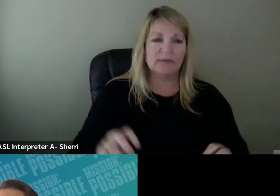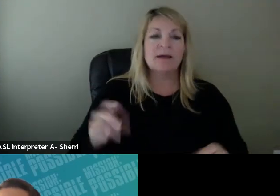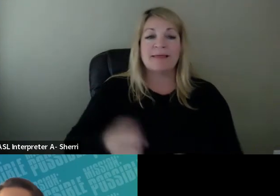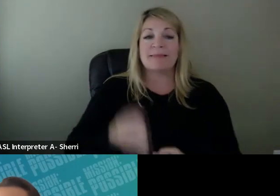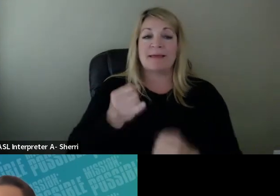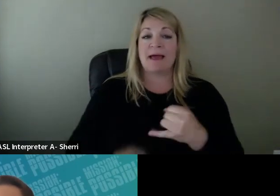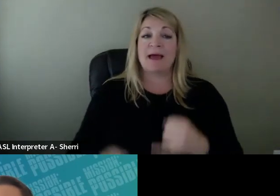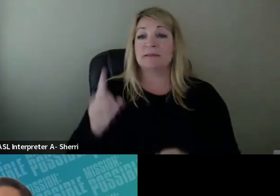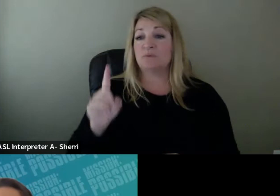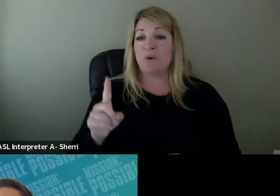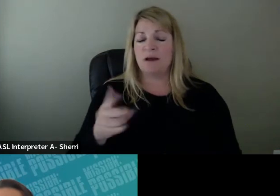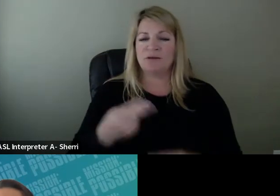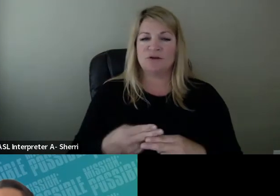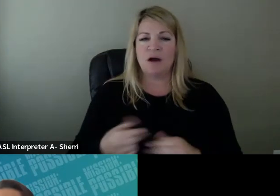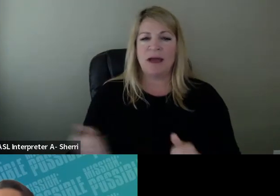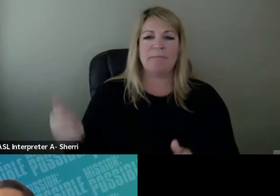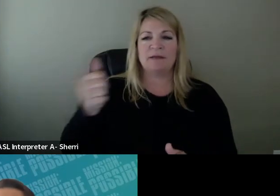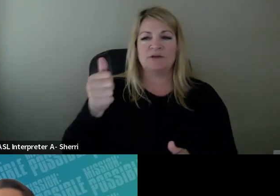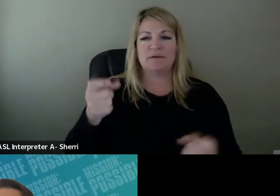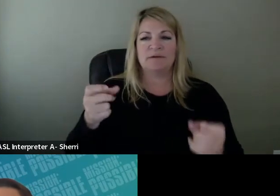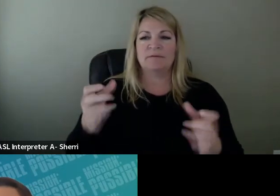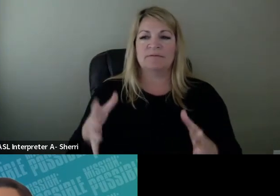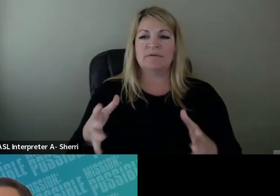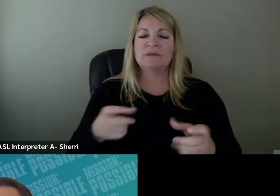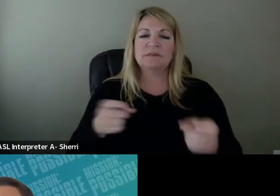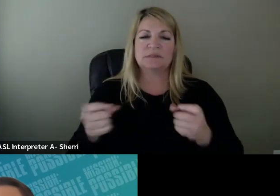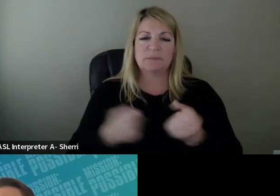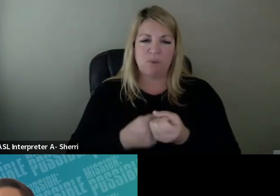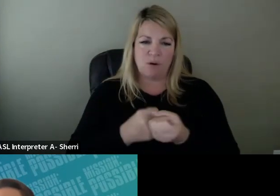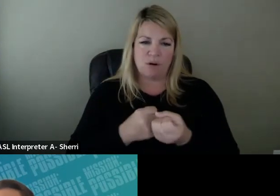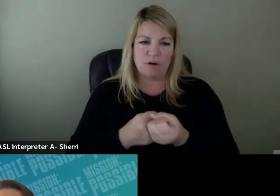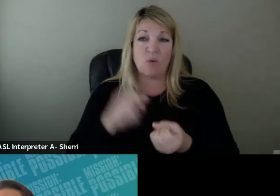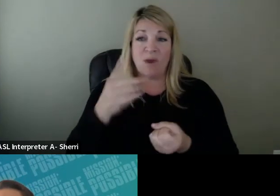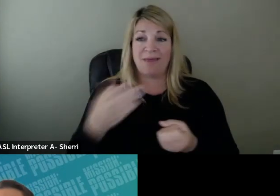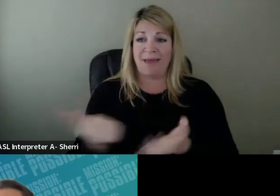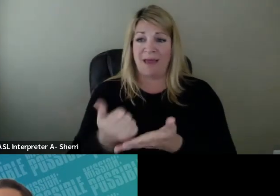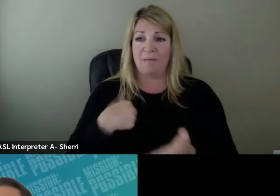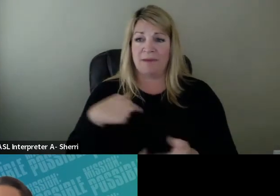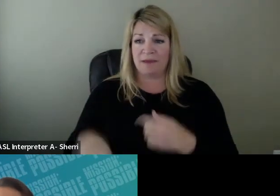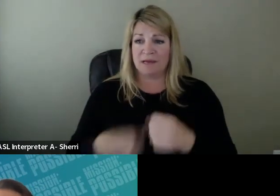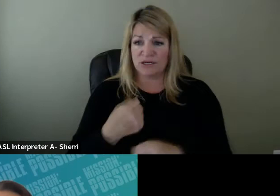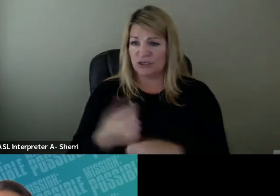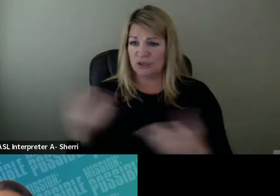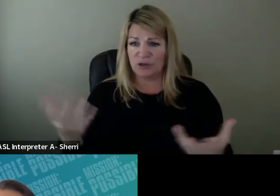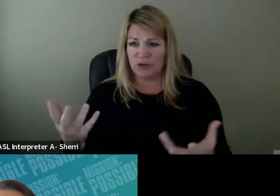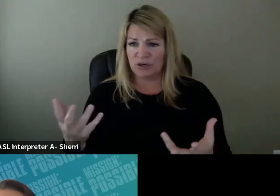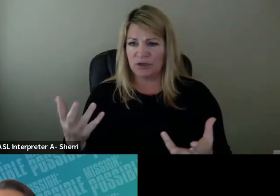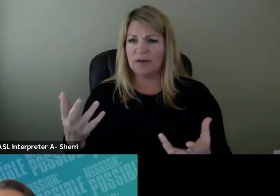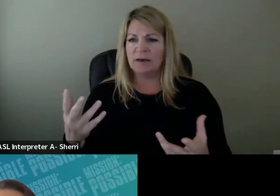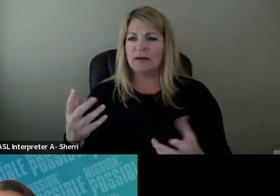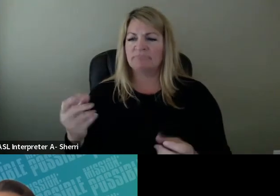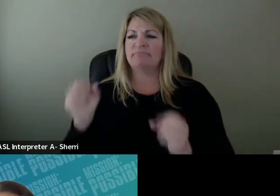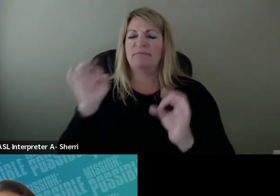is actually administrative support. One of the things that helped me as a leader this year is soliciting ideas and